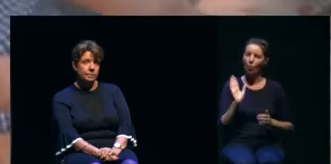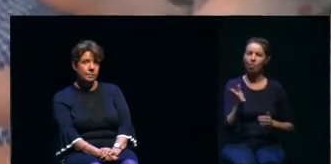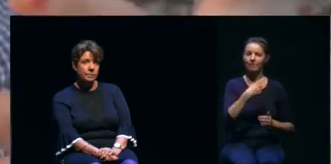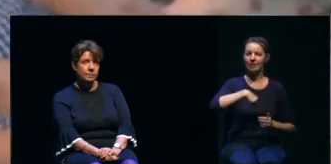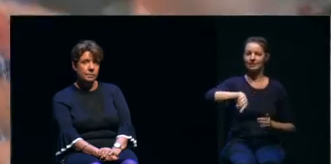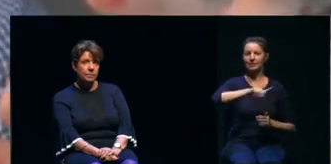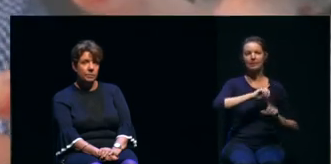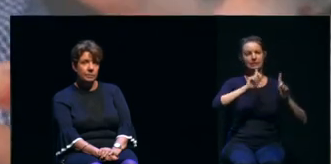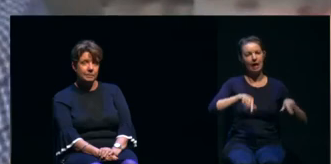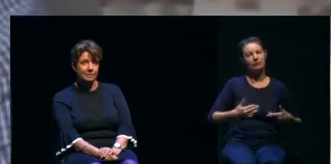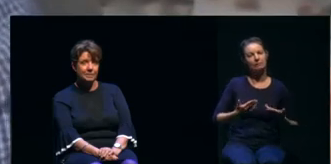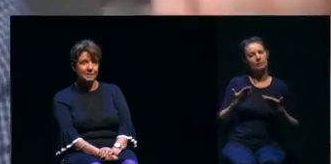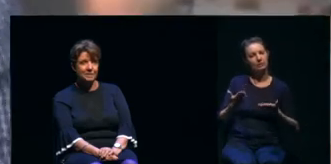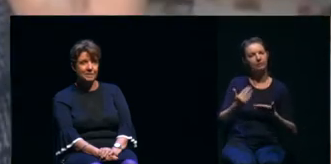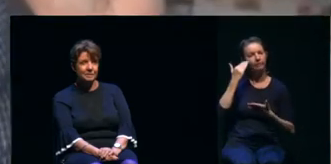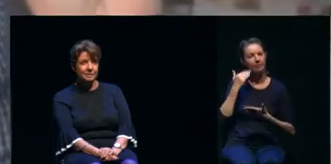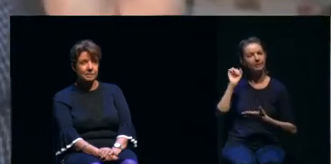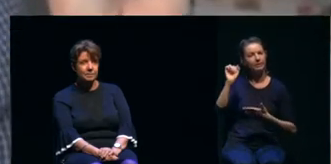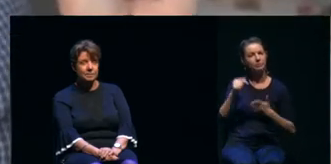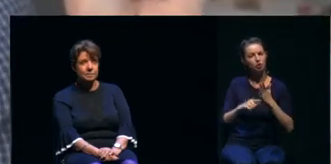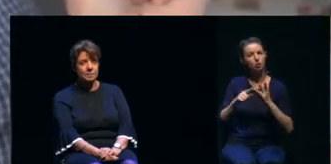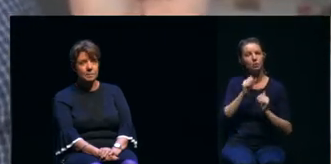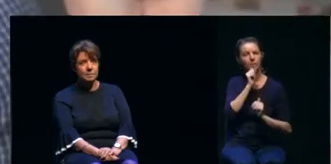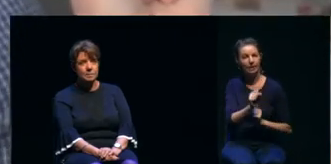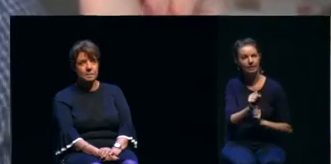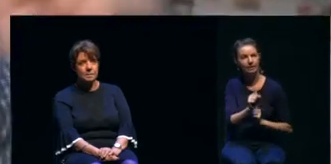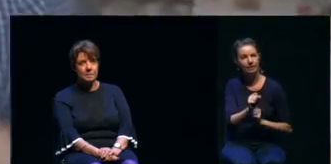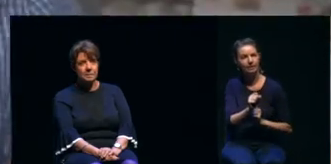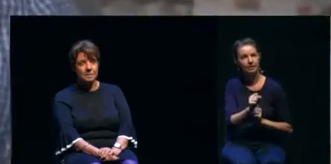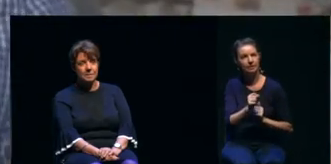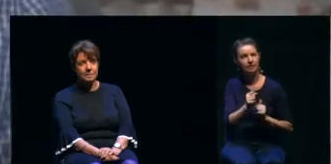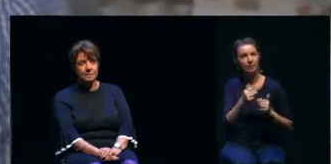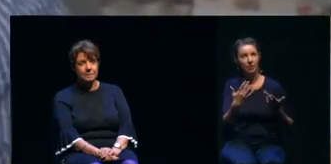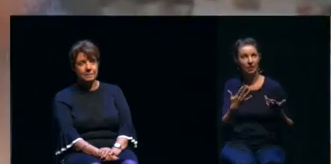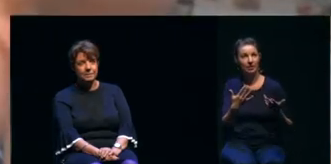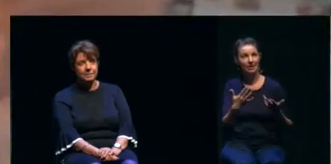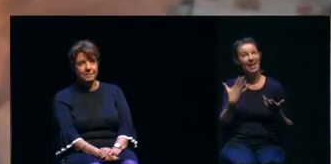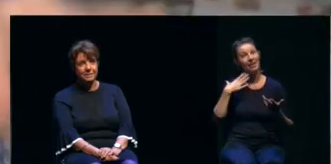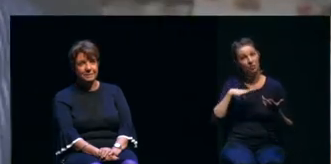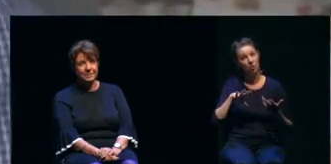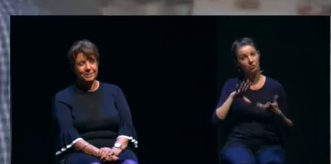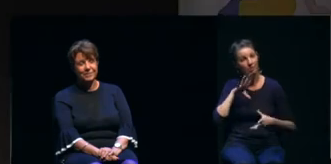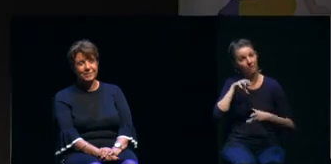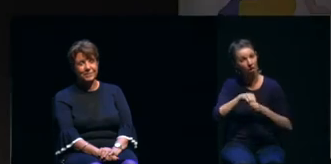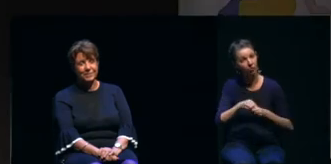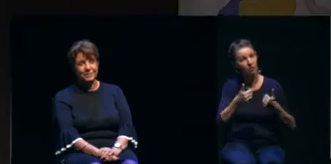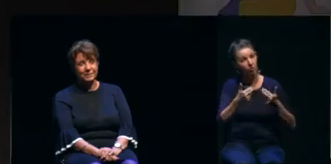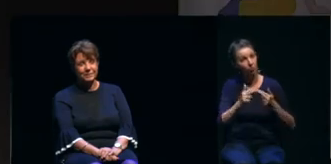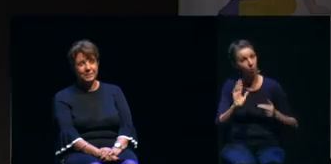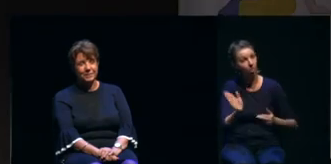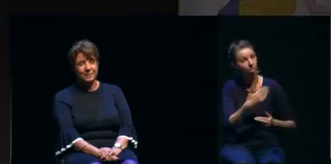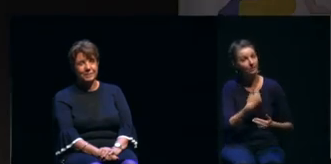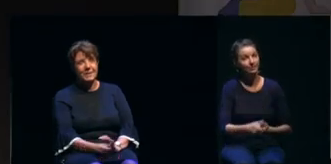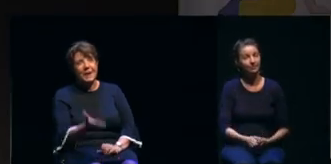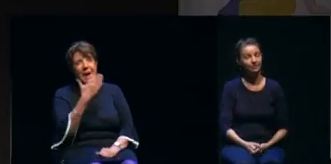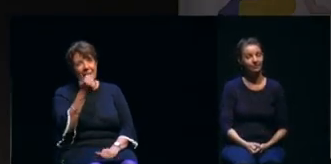extending feminism to men as well and going, look, the women have invented this amazing thing, right? And if you want to have a bang on it, it'd be good for all of us. It's a